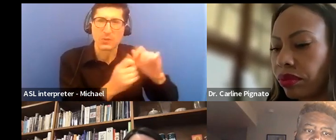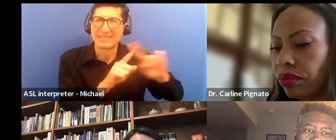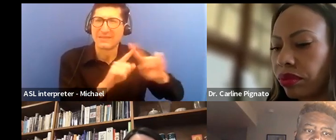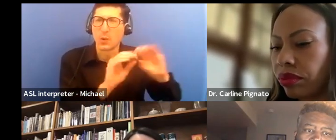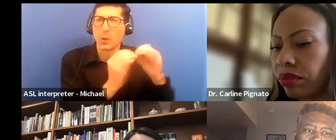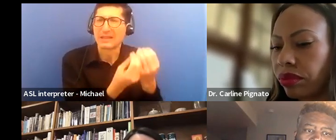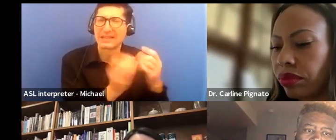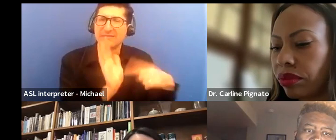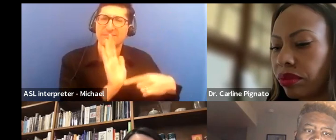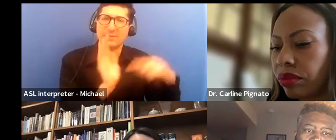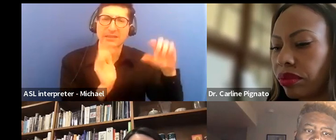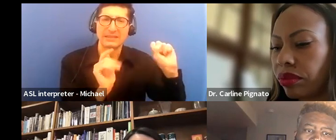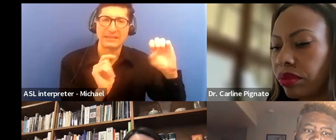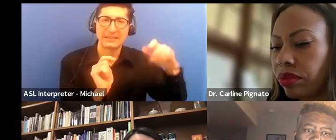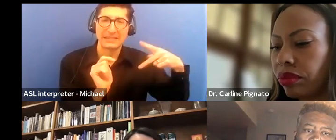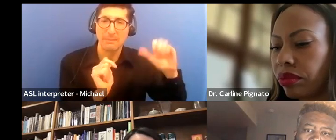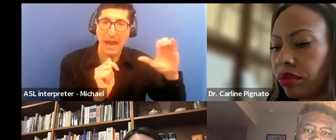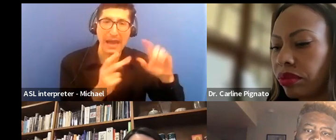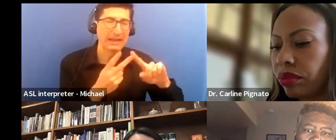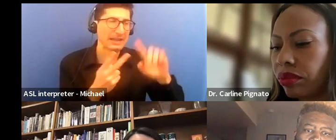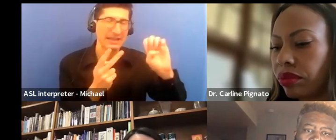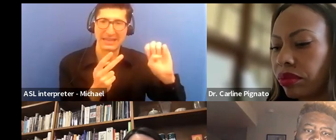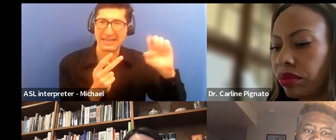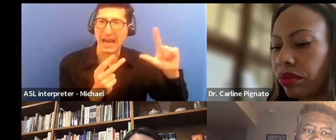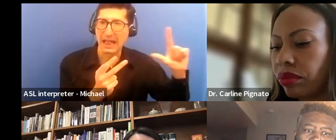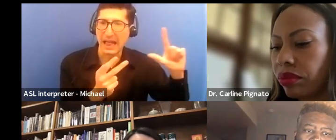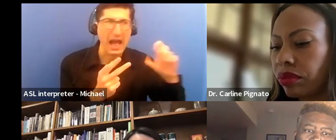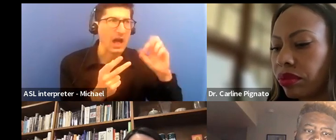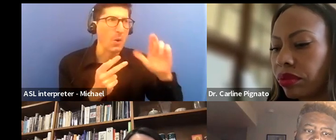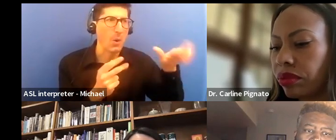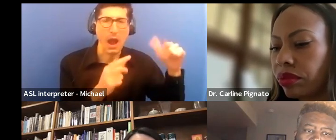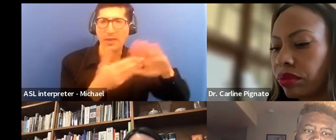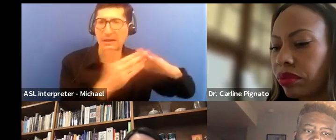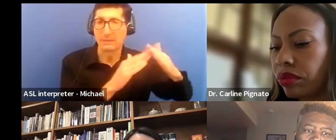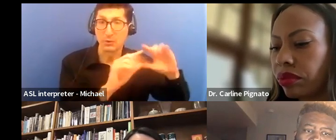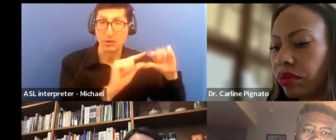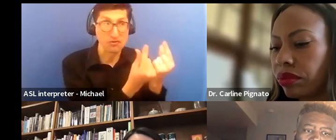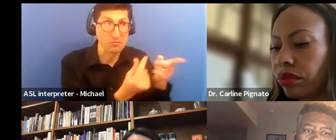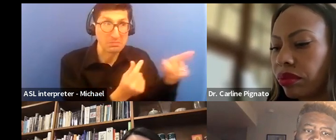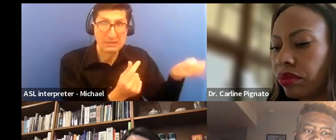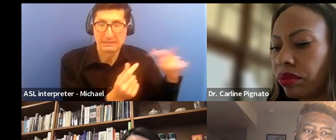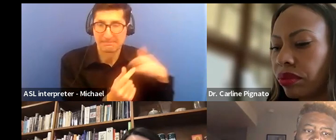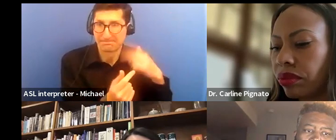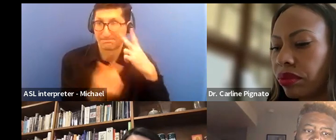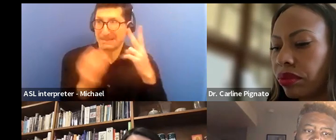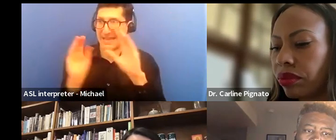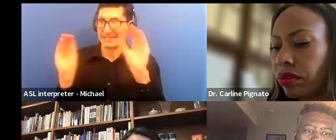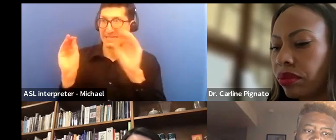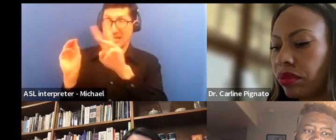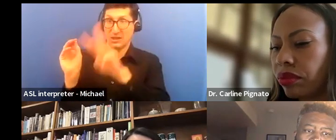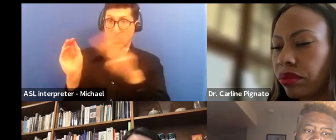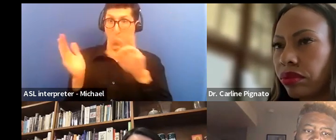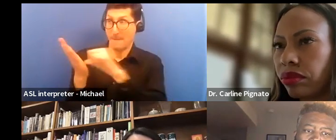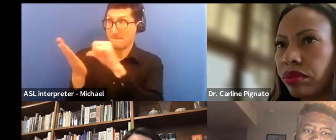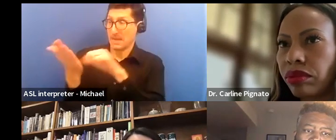districts, whether it's an English language group or other community groups. But on here, I don't see anything that has them verified that they